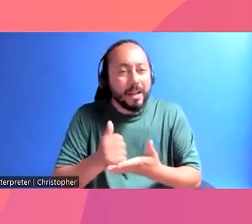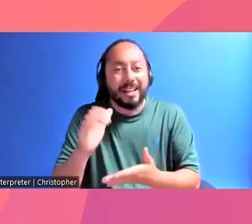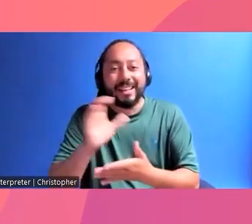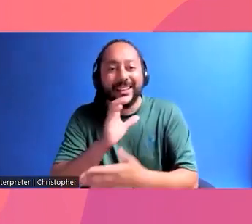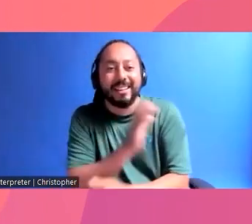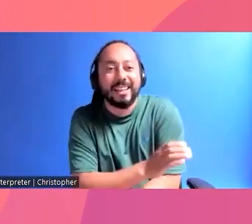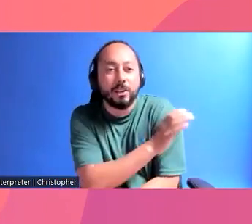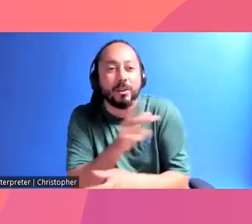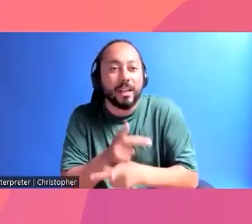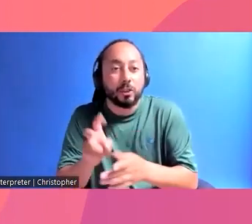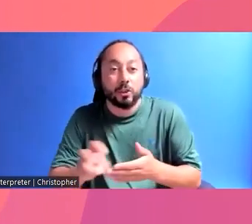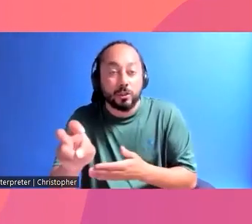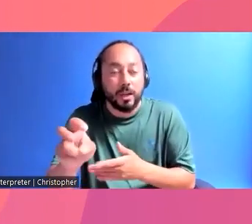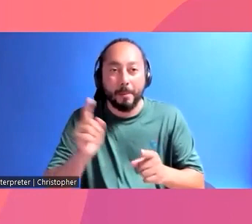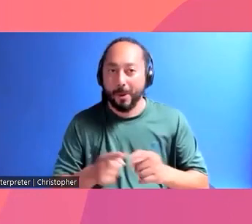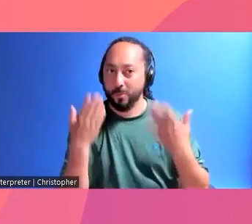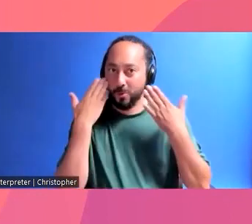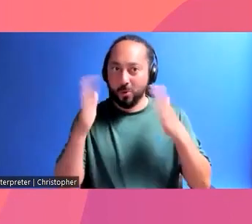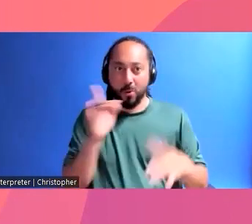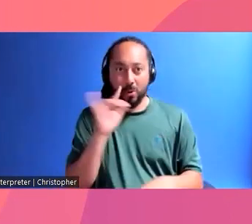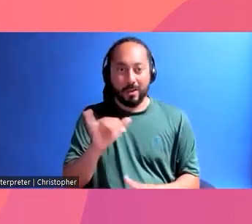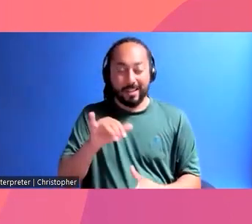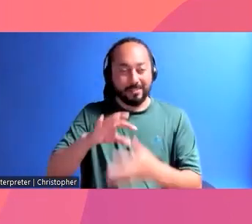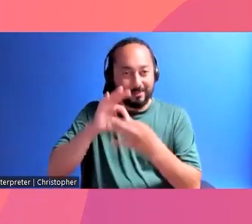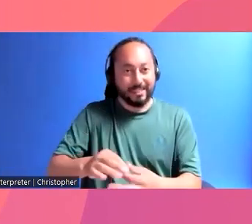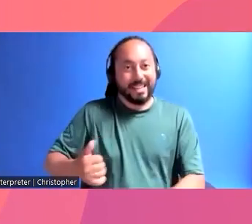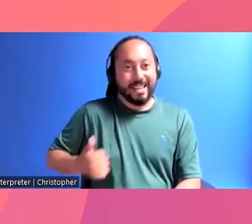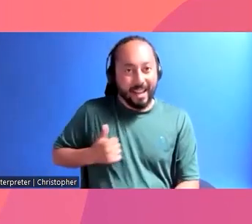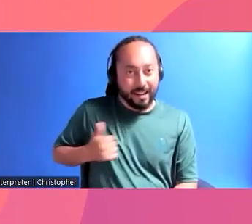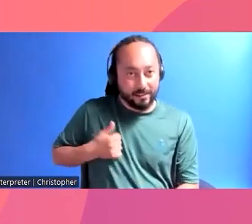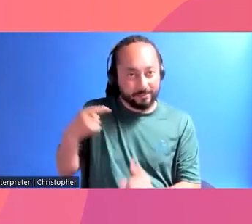what these issues look like in a Canadian context.